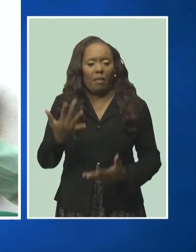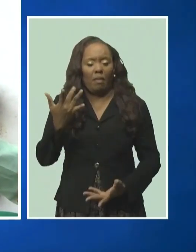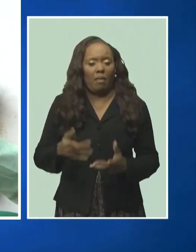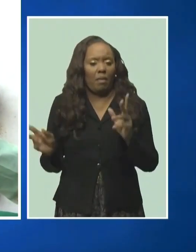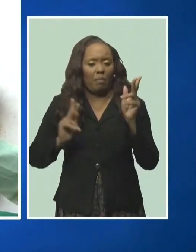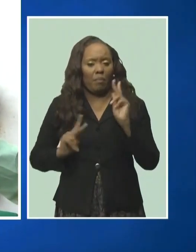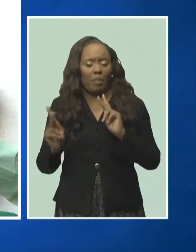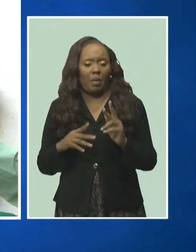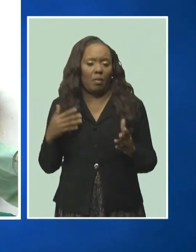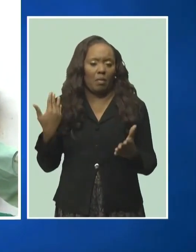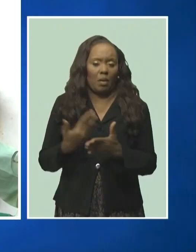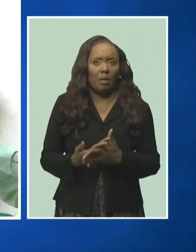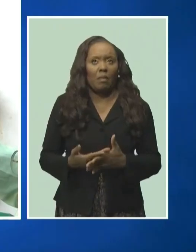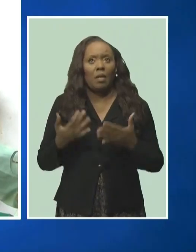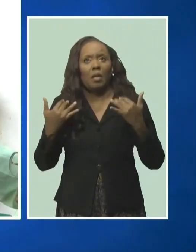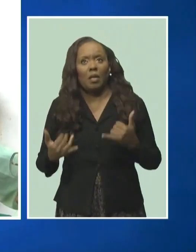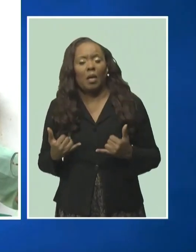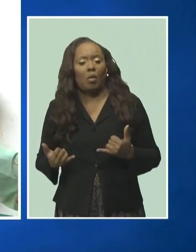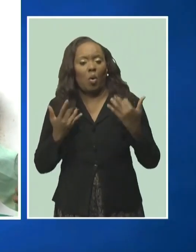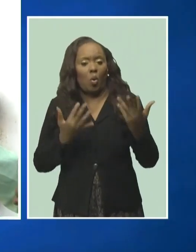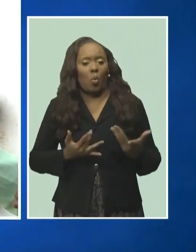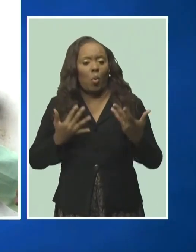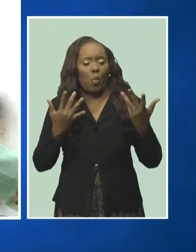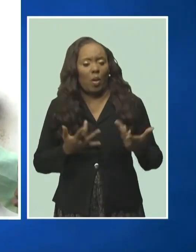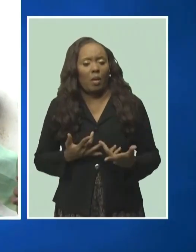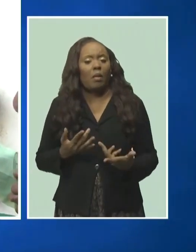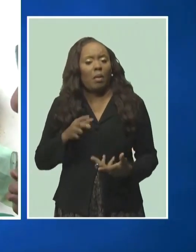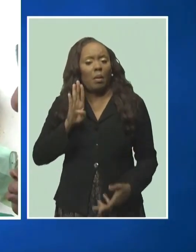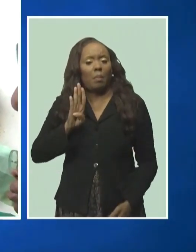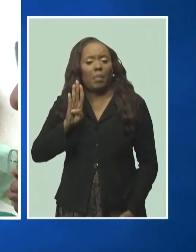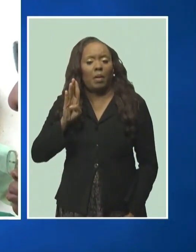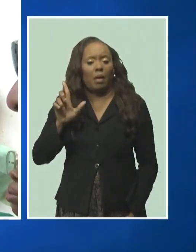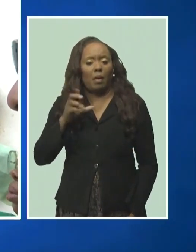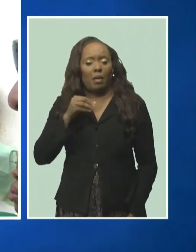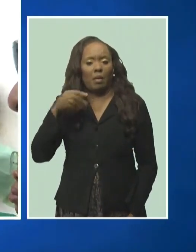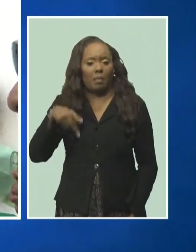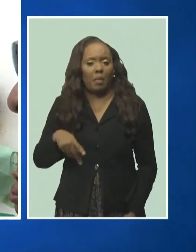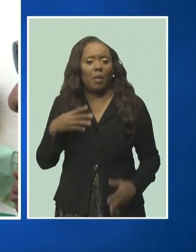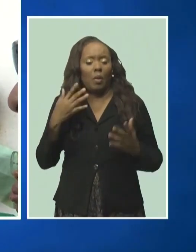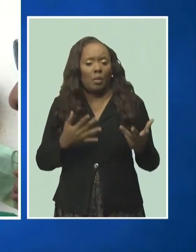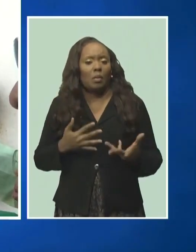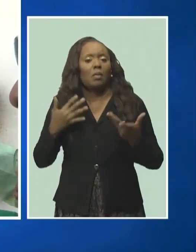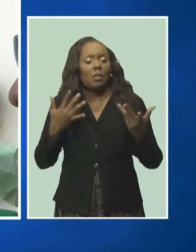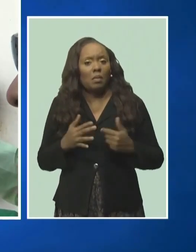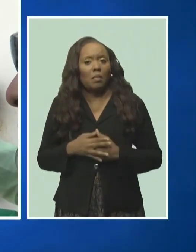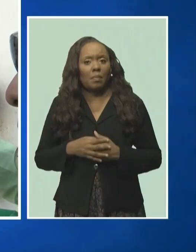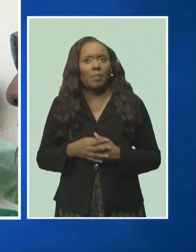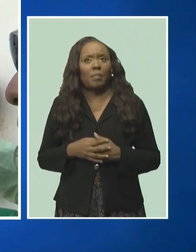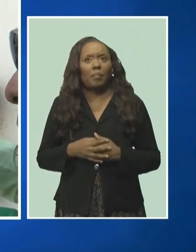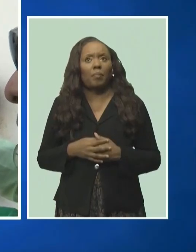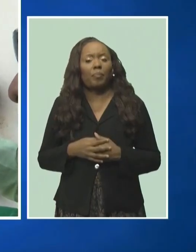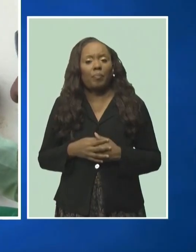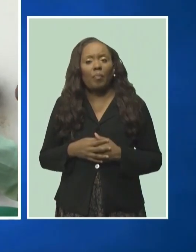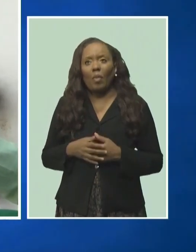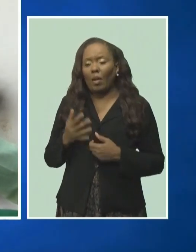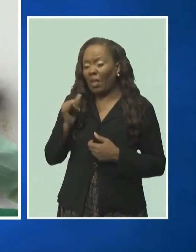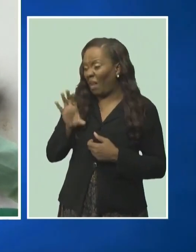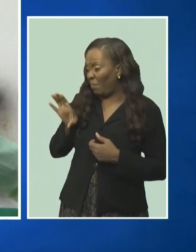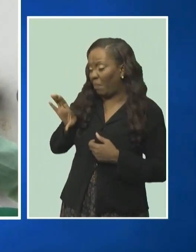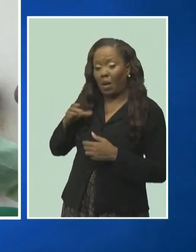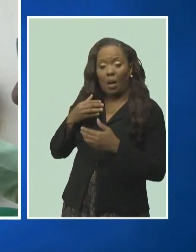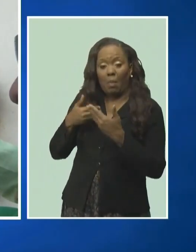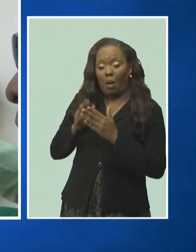police came back again because he went somewhere and then he came back. So he tell everybody like stay away from the fire. It was still smoking